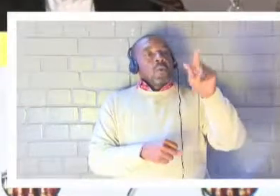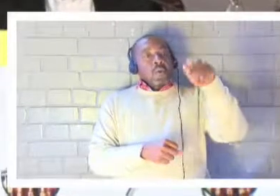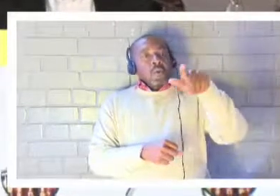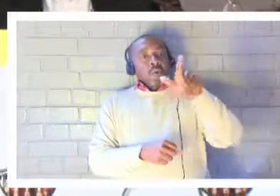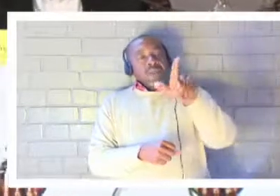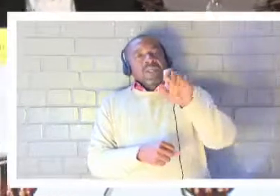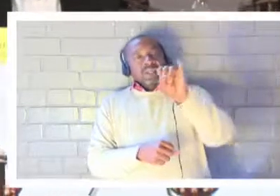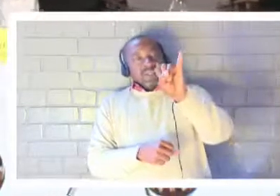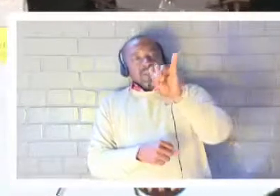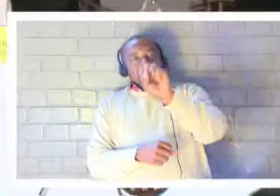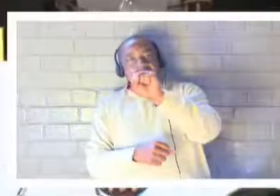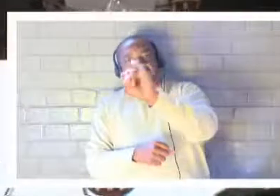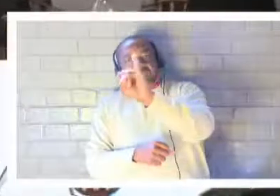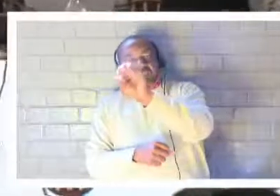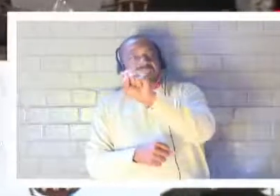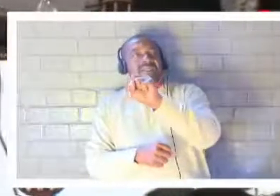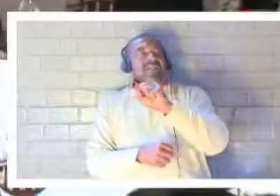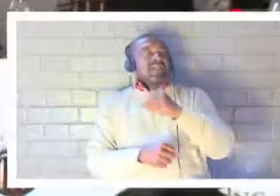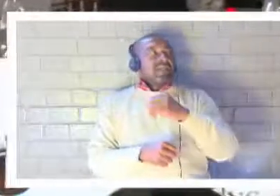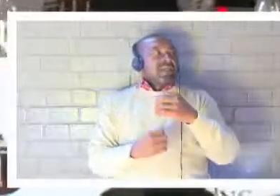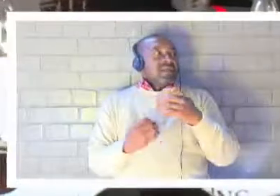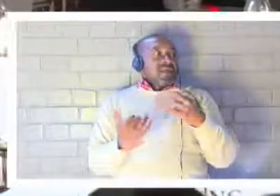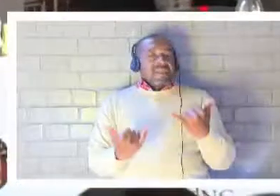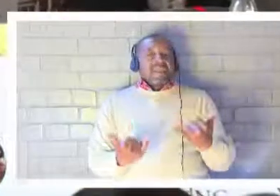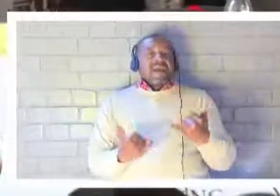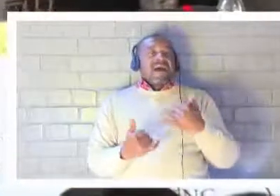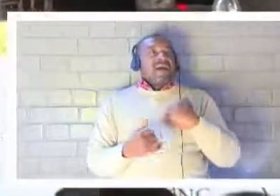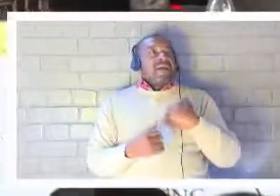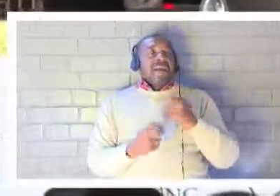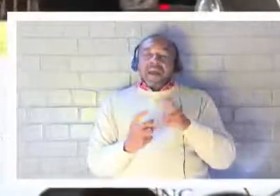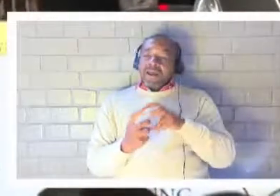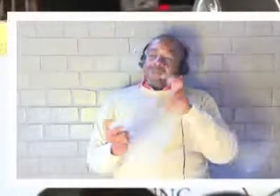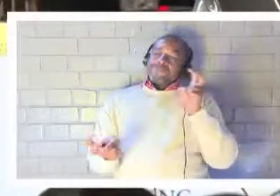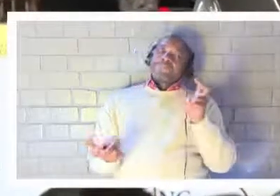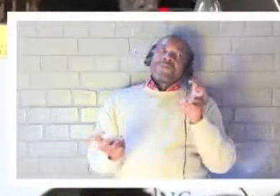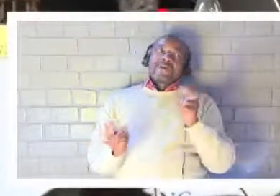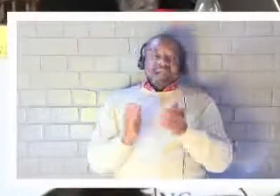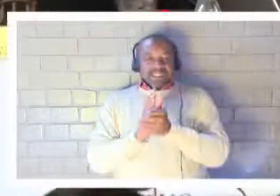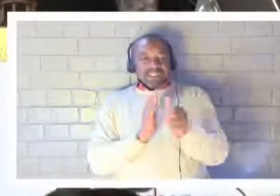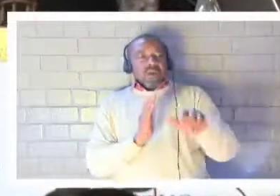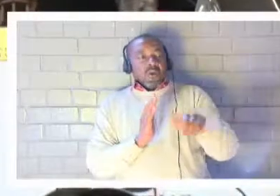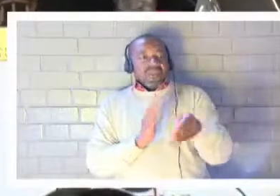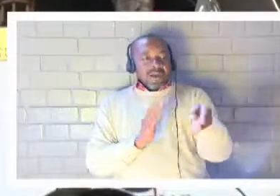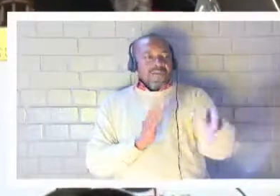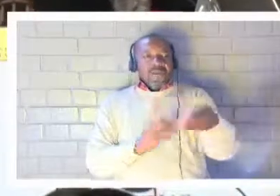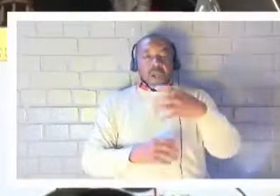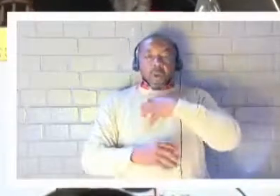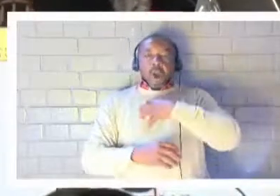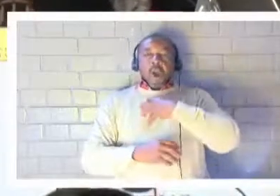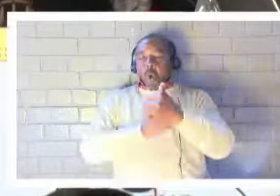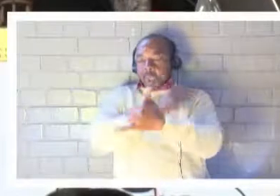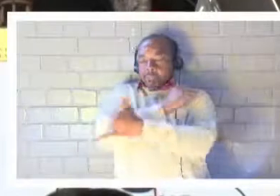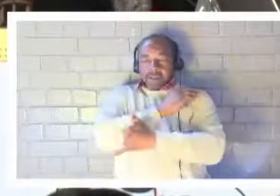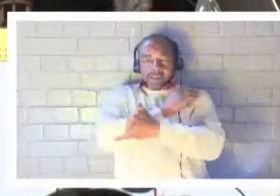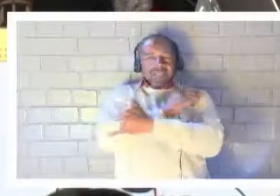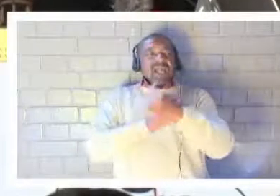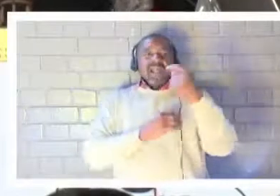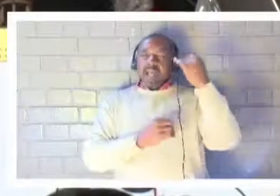Thank you, Chair. I'm just blown away again by the talent we have in our country and the incredible inputs that we've